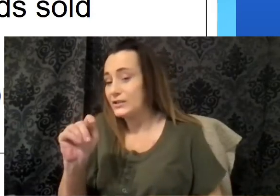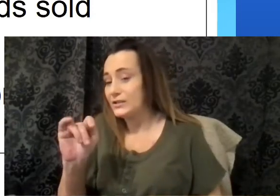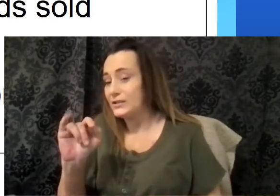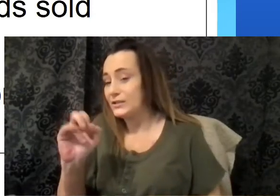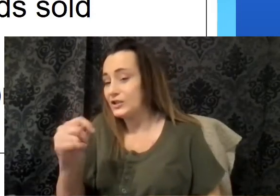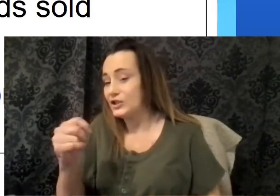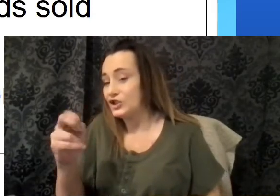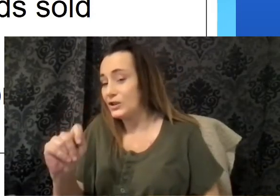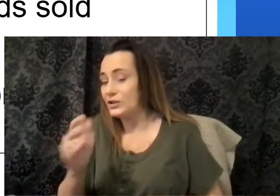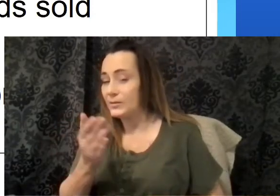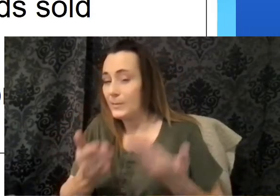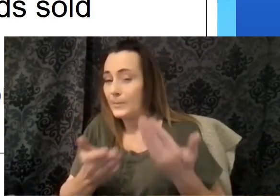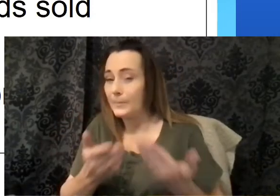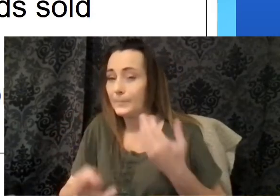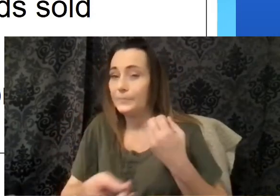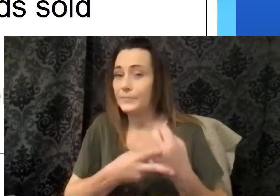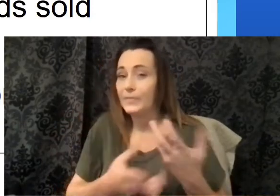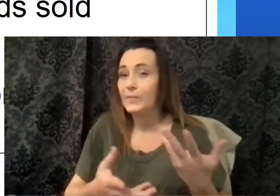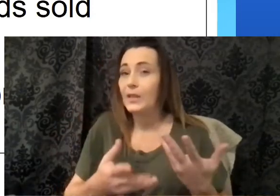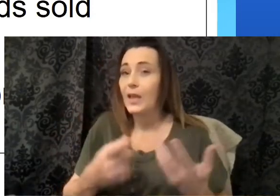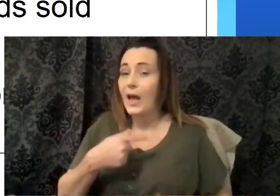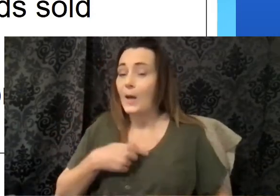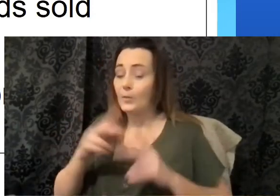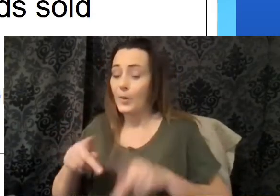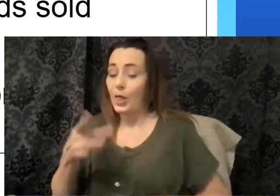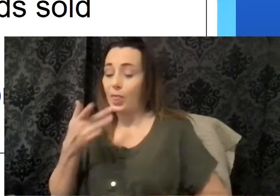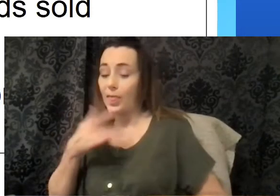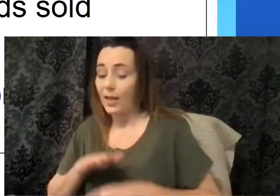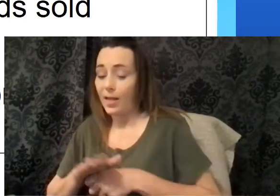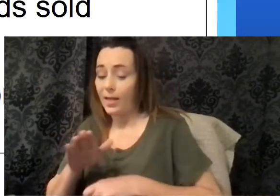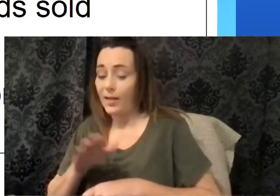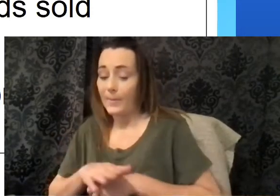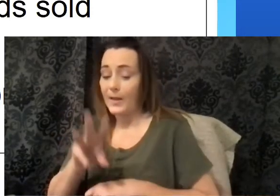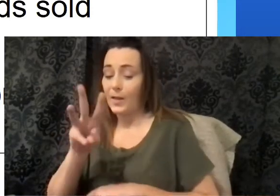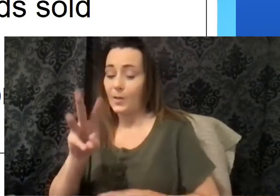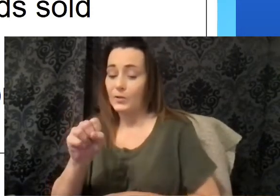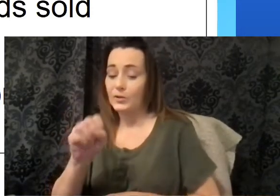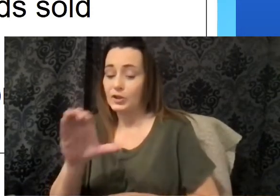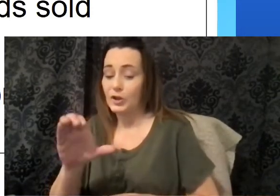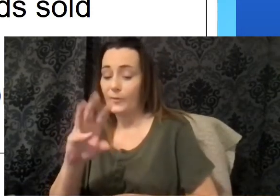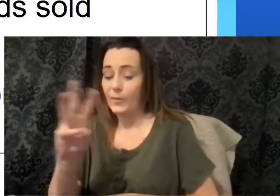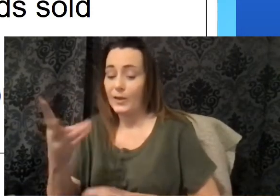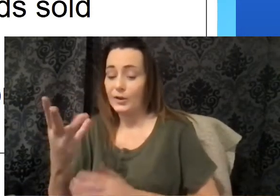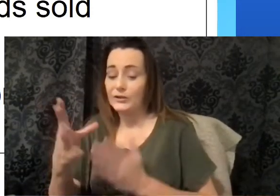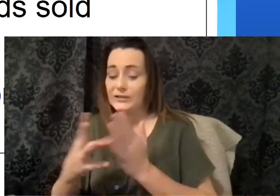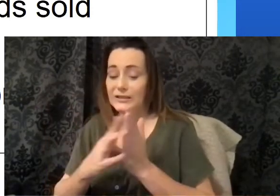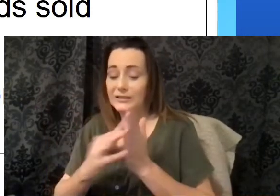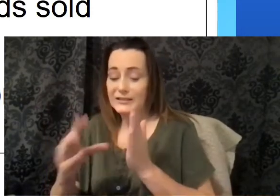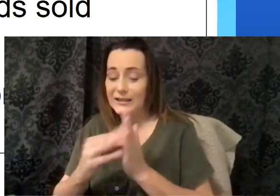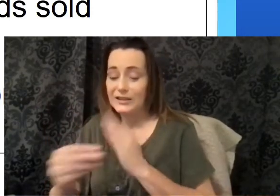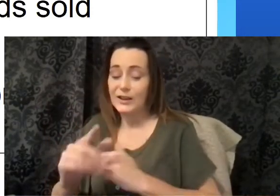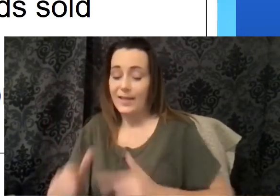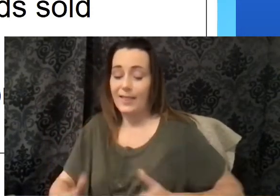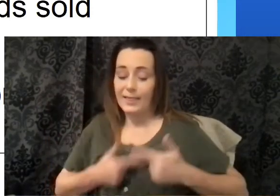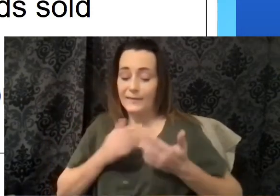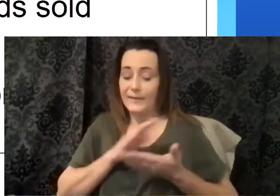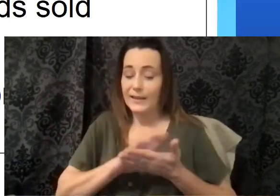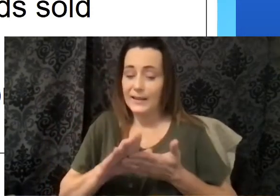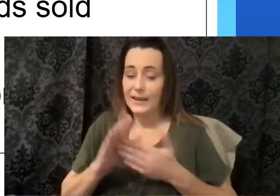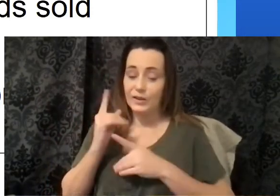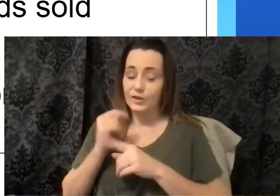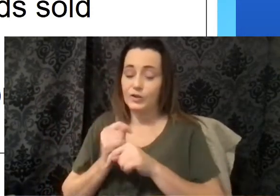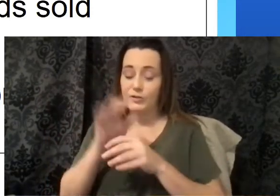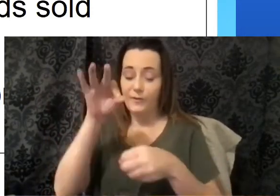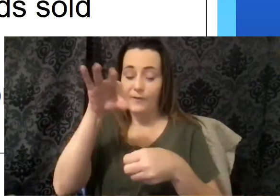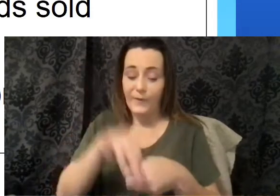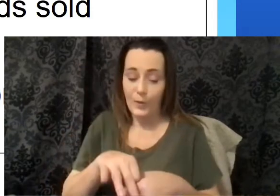rare. I was personally lucky enough to be at the World Service Conference when our 6th edition and our Living Clean and our Traditions was voted in. And I believe